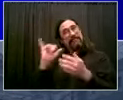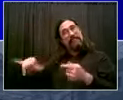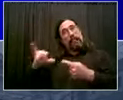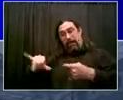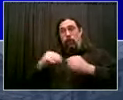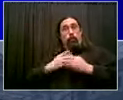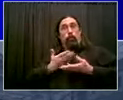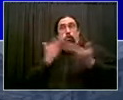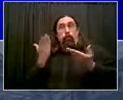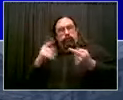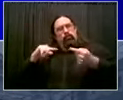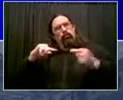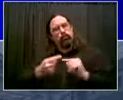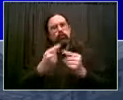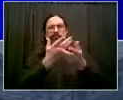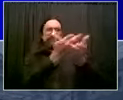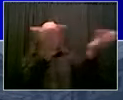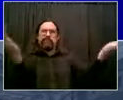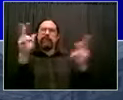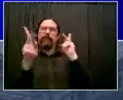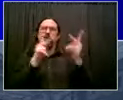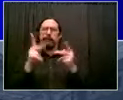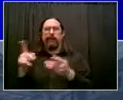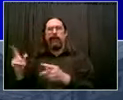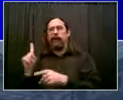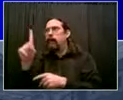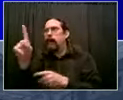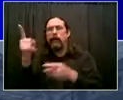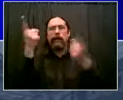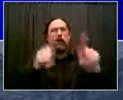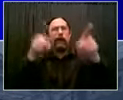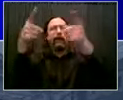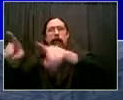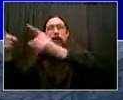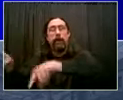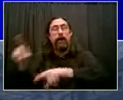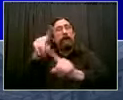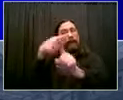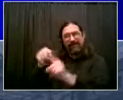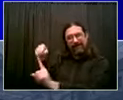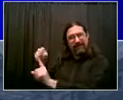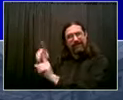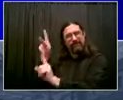parolees, into New York City, often directly into our shelters, in a way that doesn't help anyone.